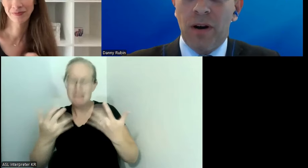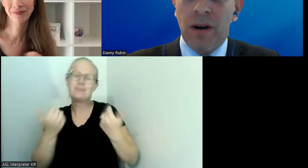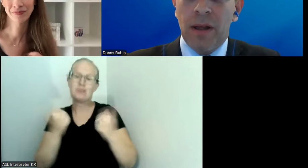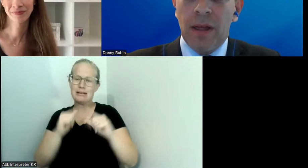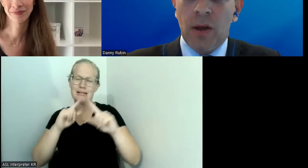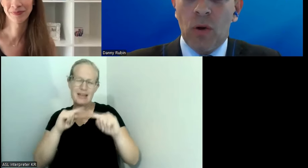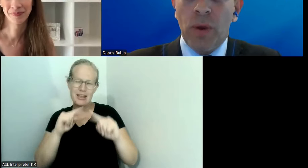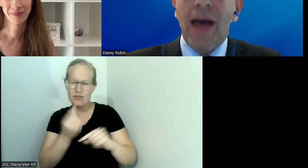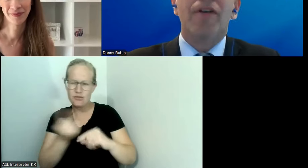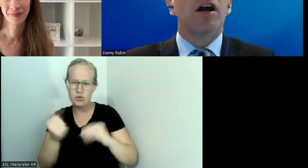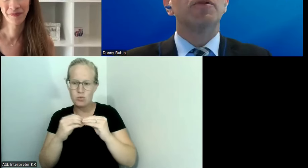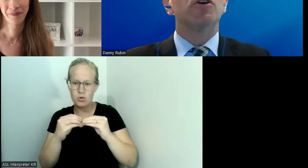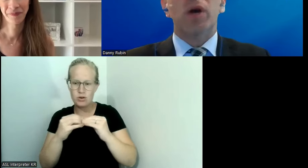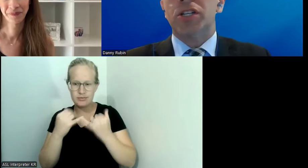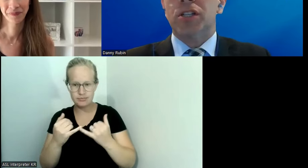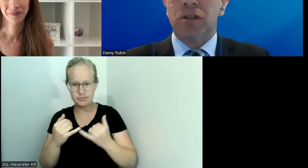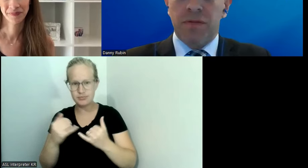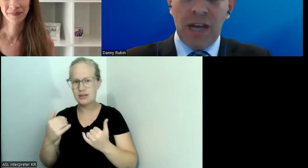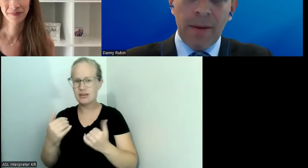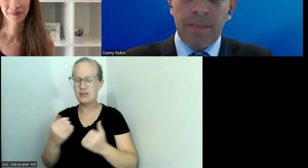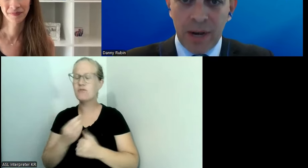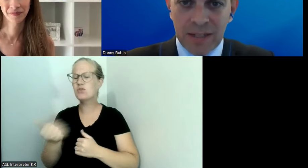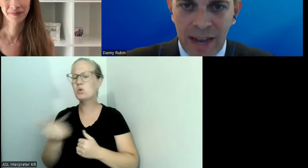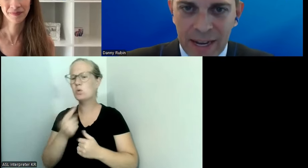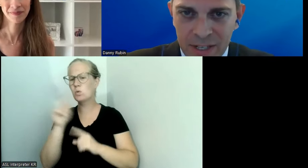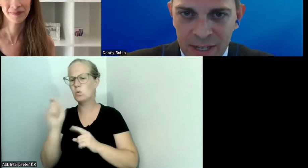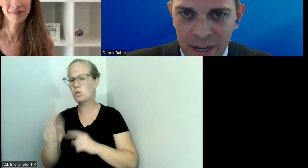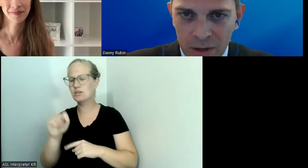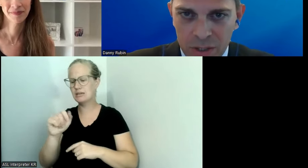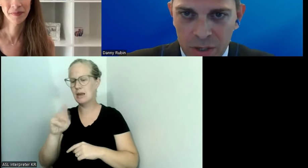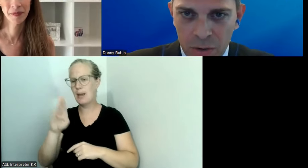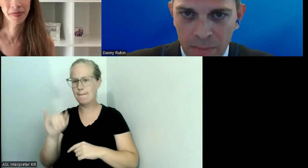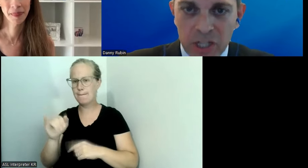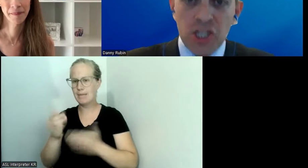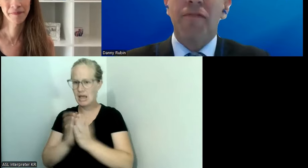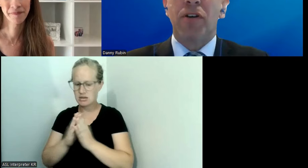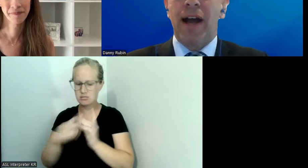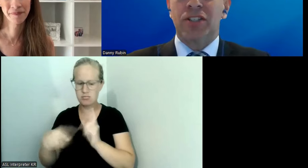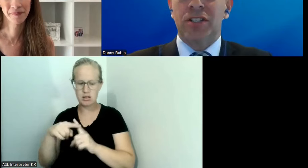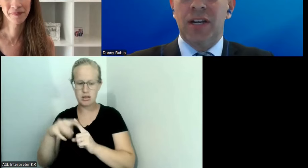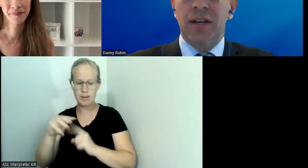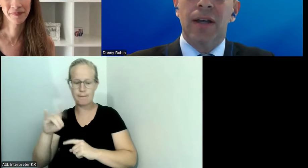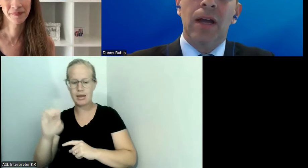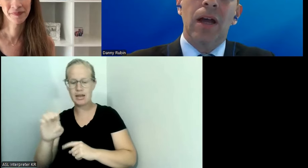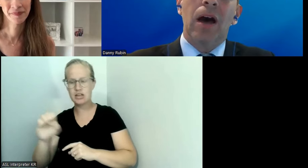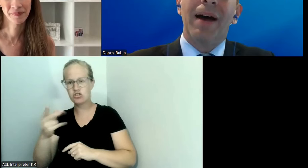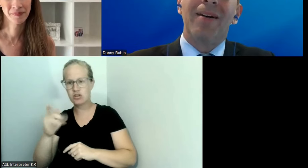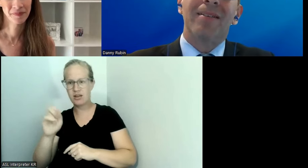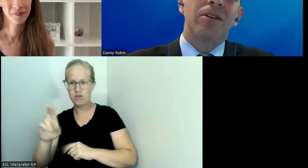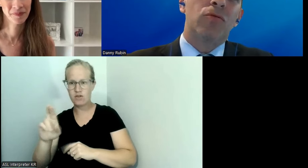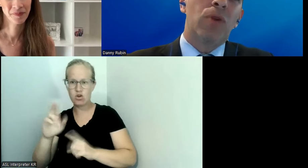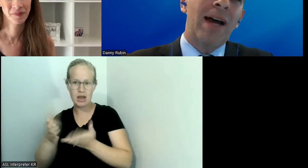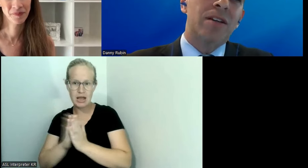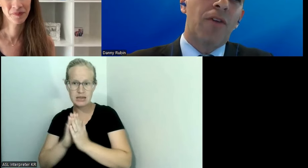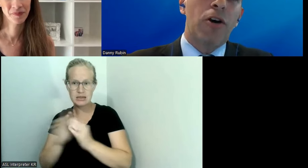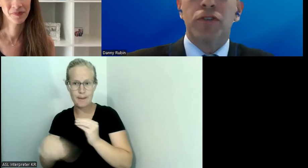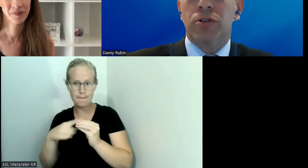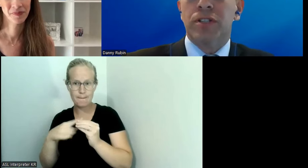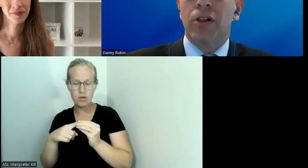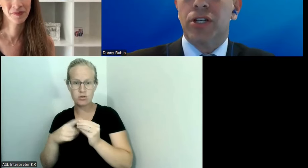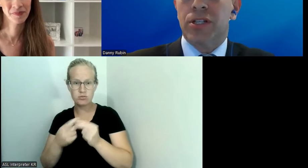to a few more. We have a couple of questions. Tammy Perez asked it, and also Mike Shaper asked it about the